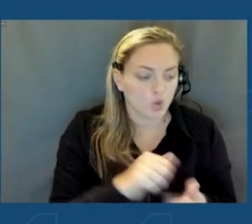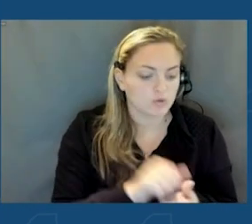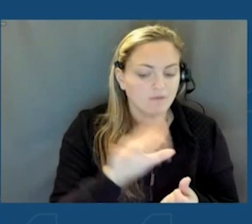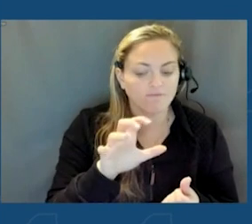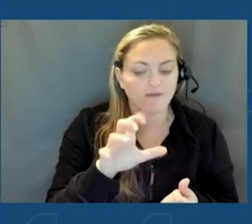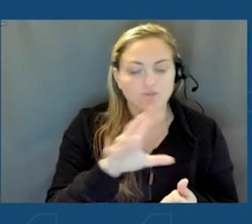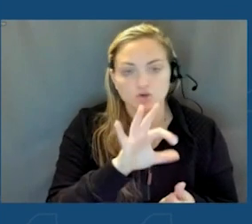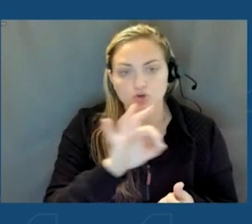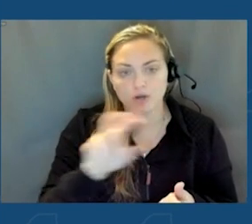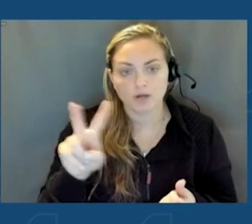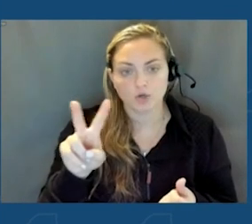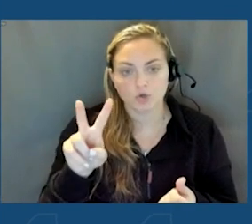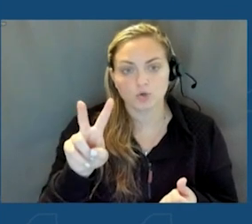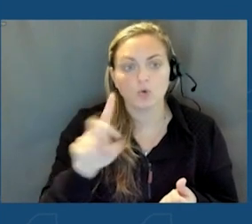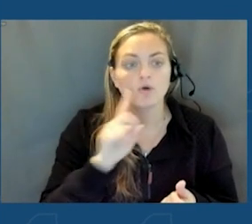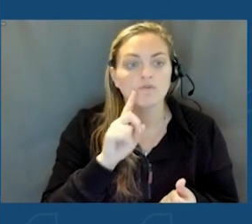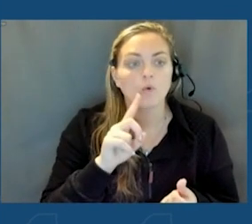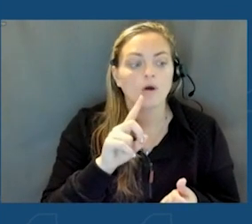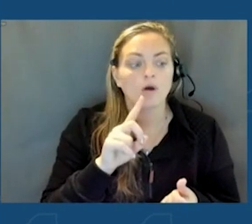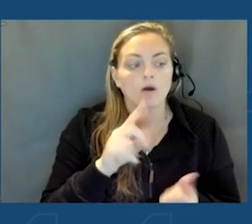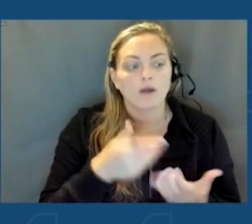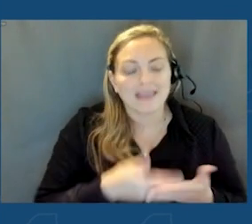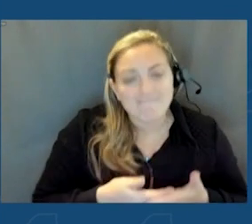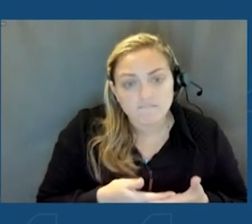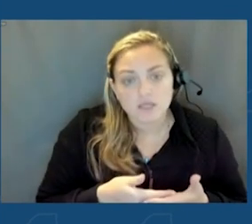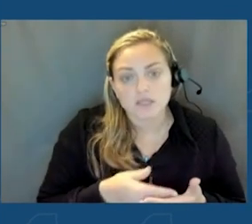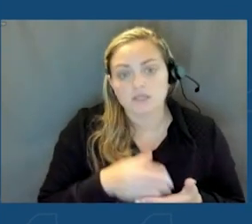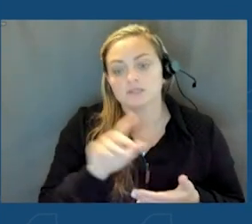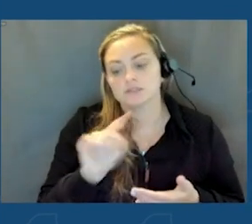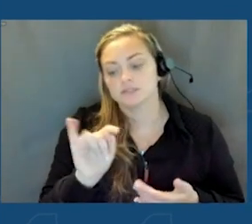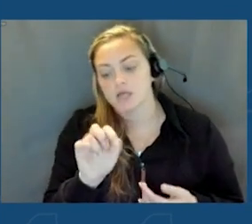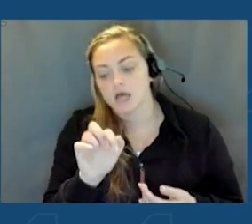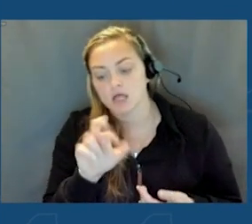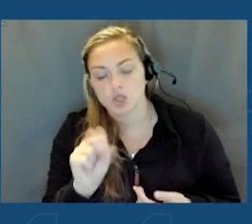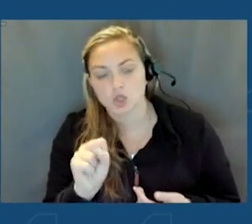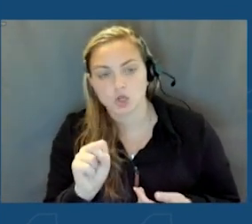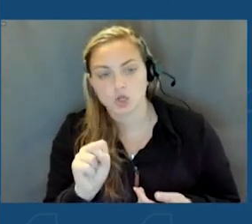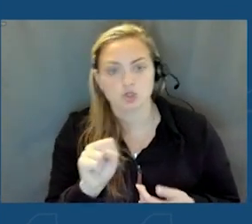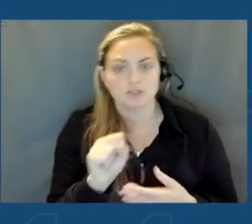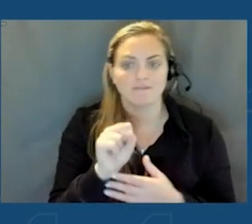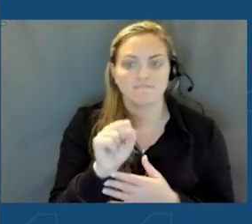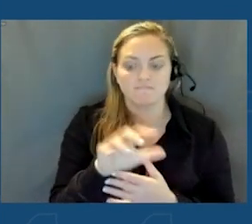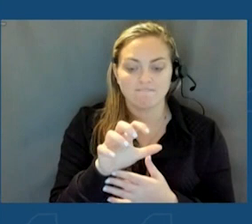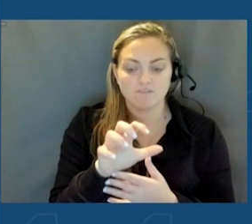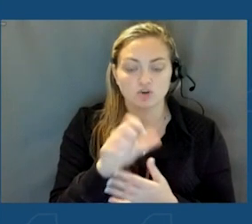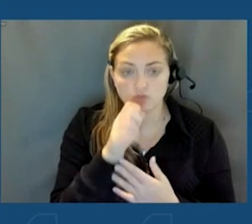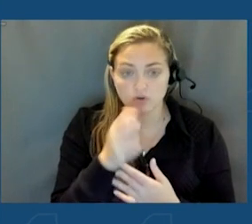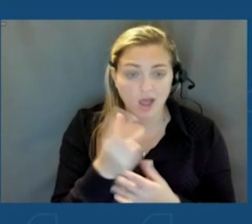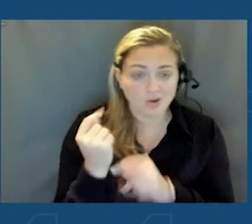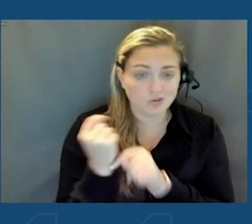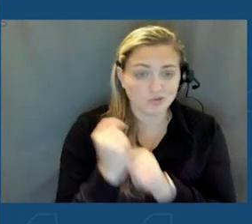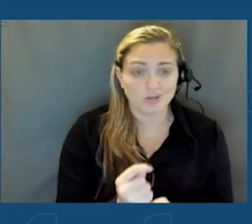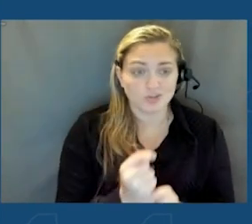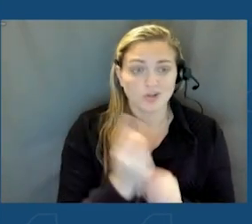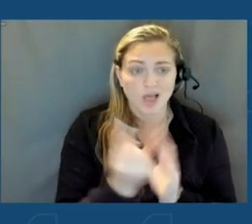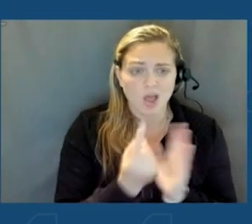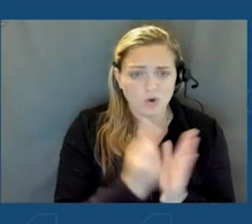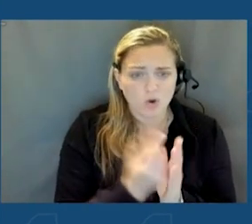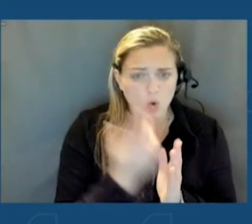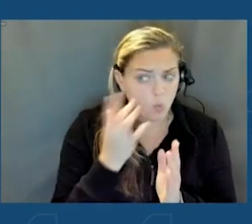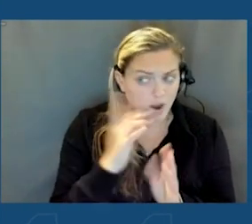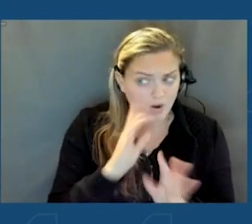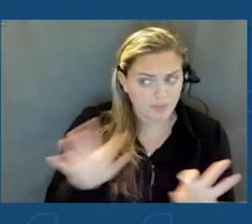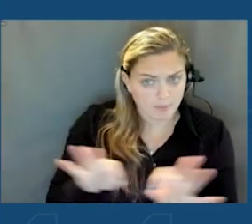592 slots for infants and toddlers, nearly 500 slots for non-traditional hours. Why are non-traditional hours so